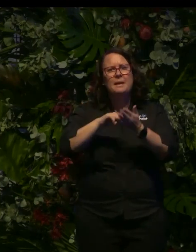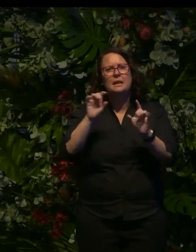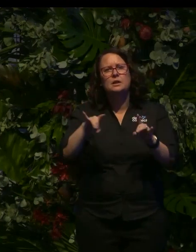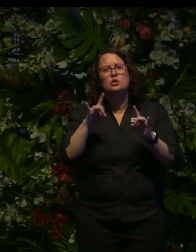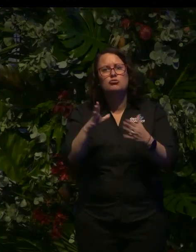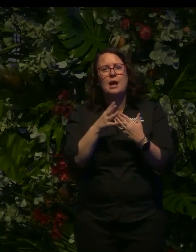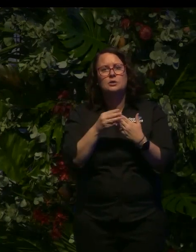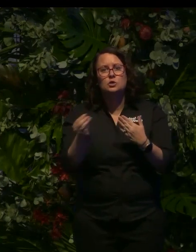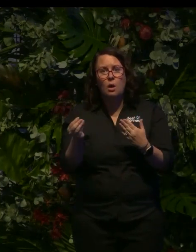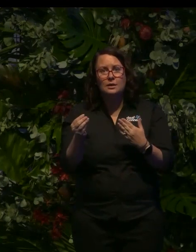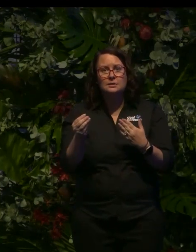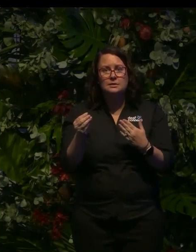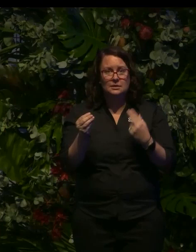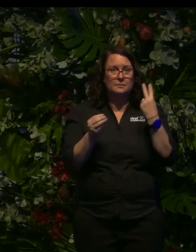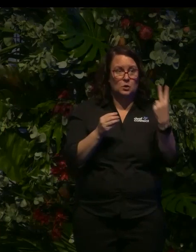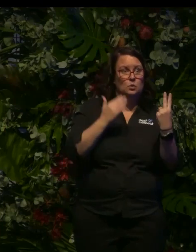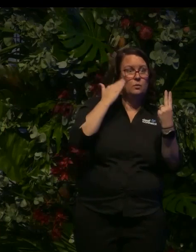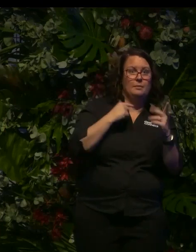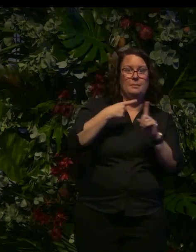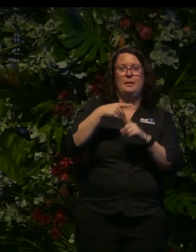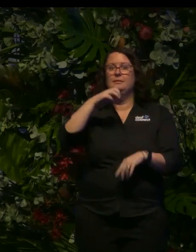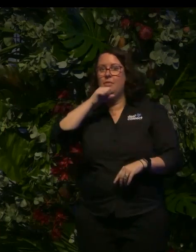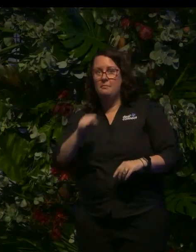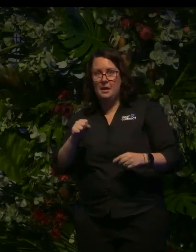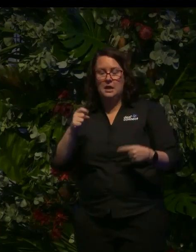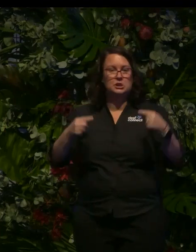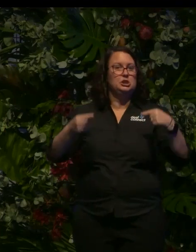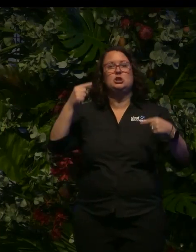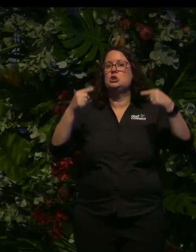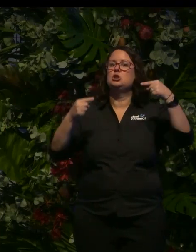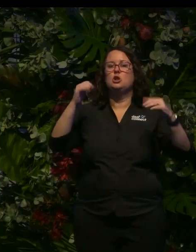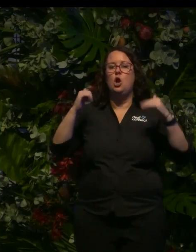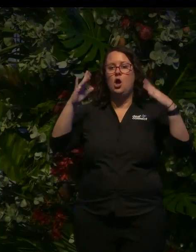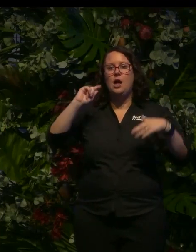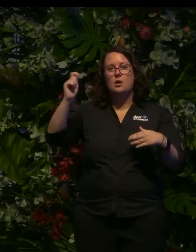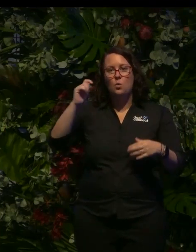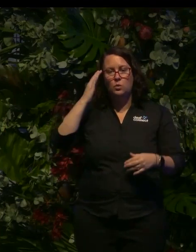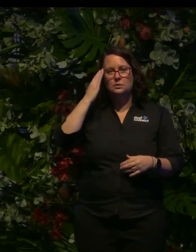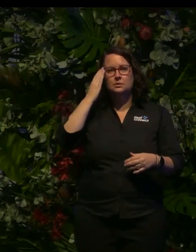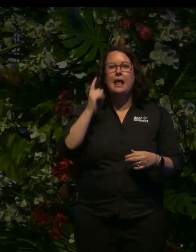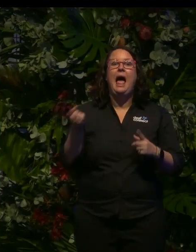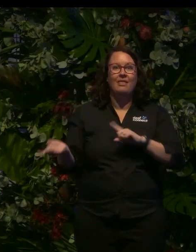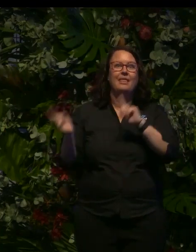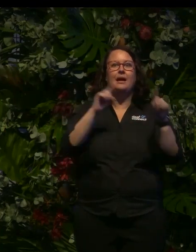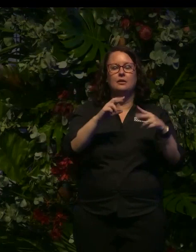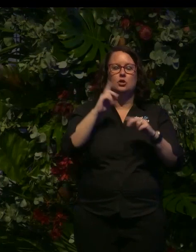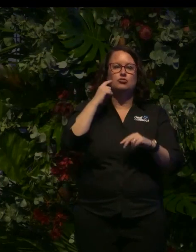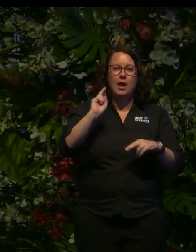Australian between them arguing it by the time they got to the High Court, and then went back for more in the family court.